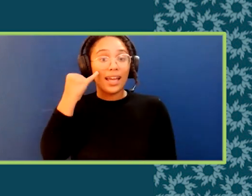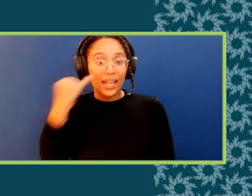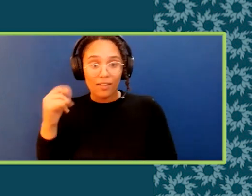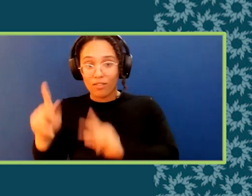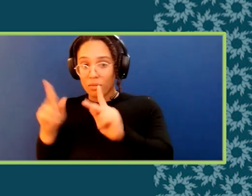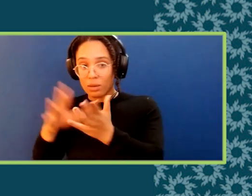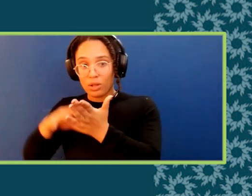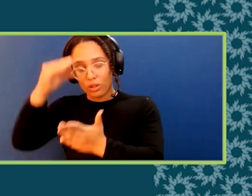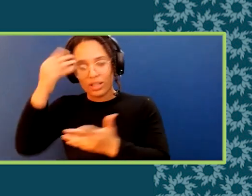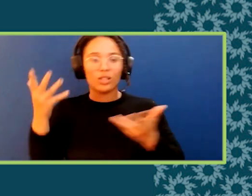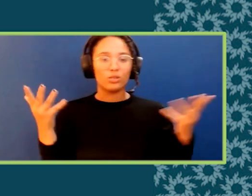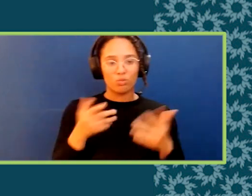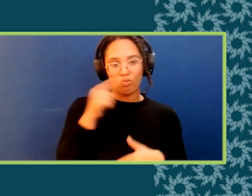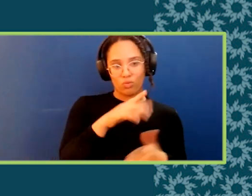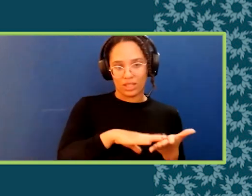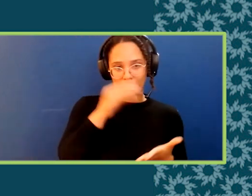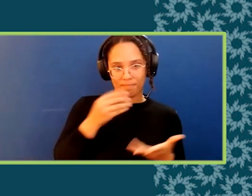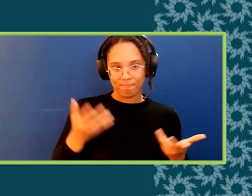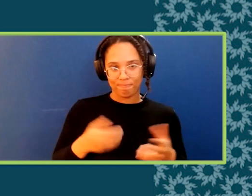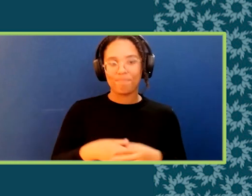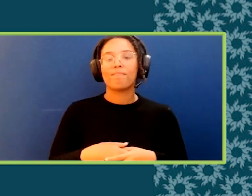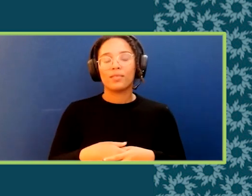Lindsey. Minal,